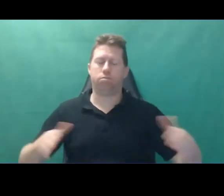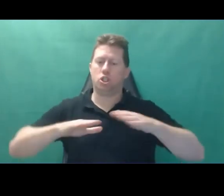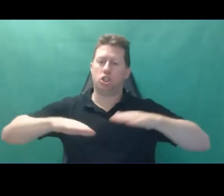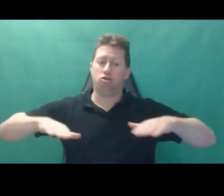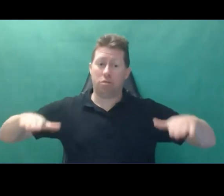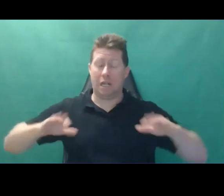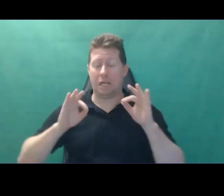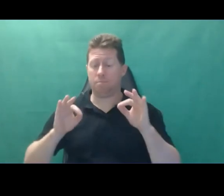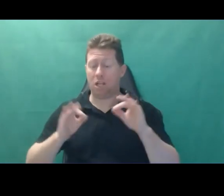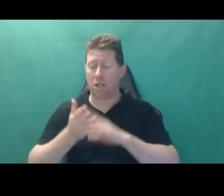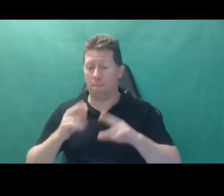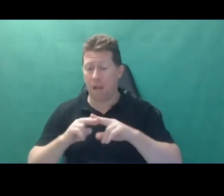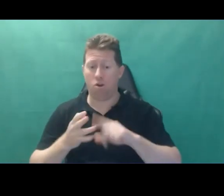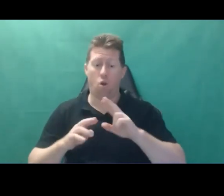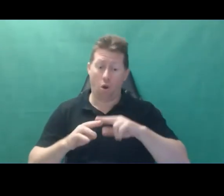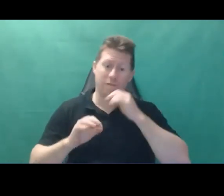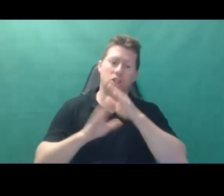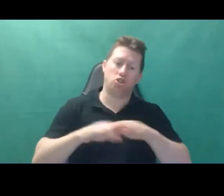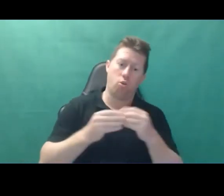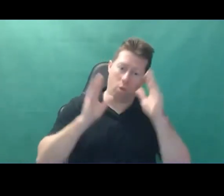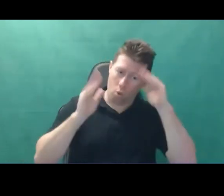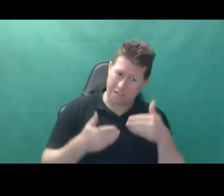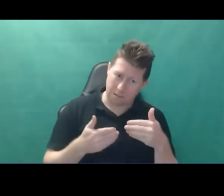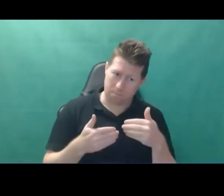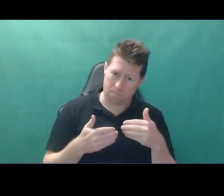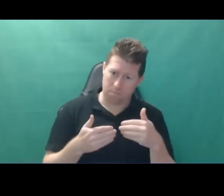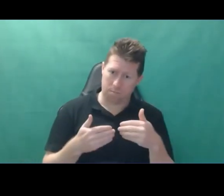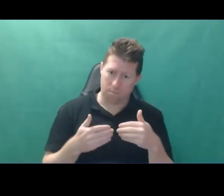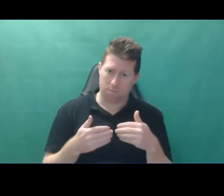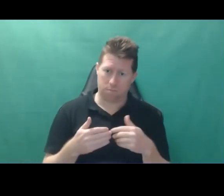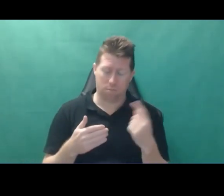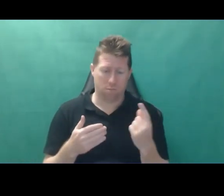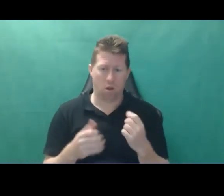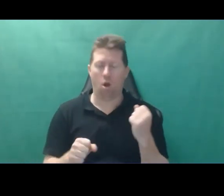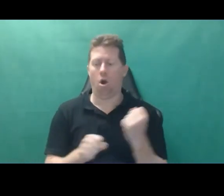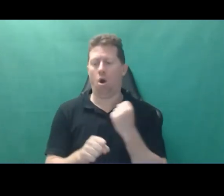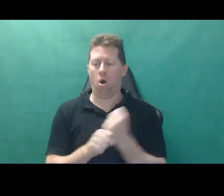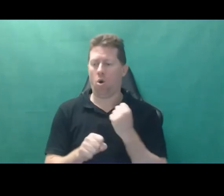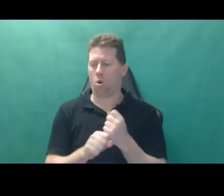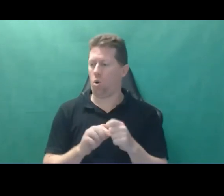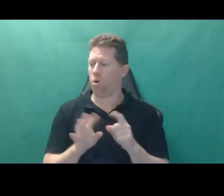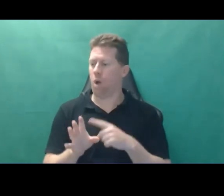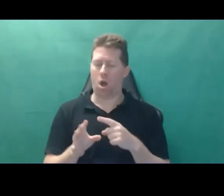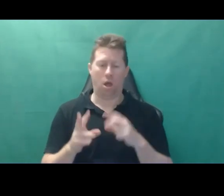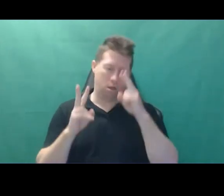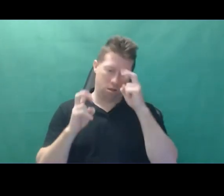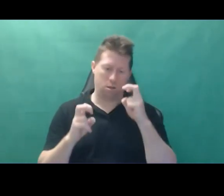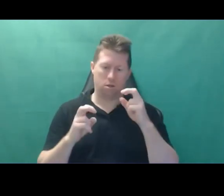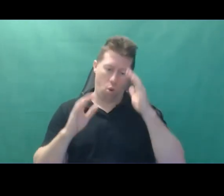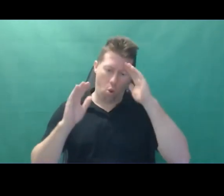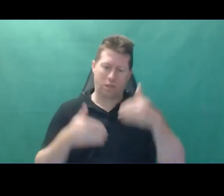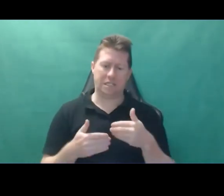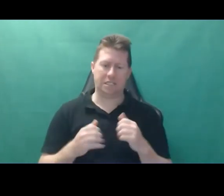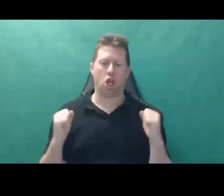parents, know, we, we were, they were supposed to be caused by autistic refrigerator mothers. And